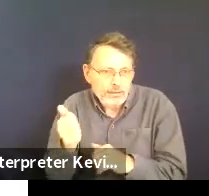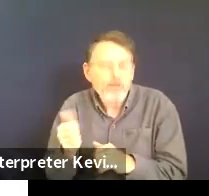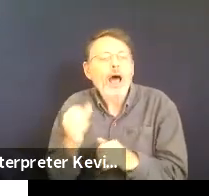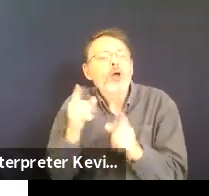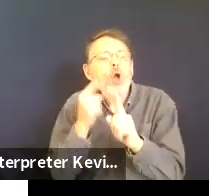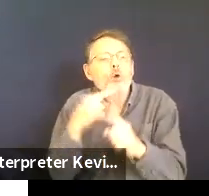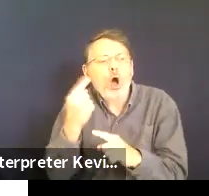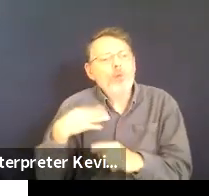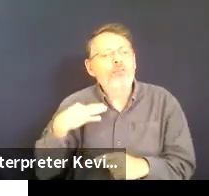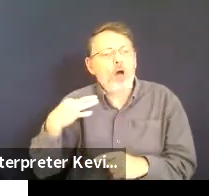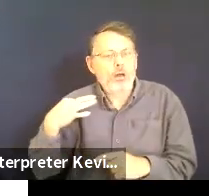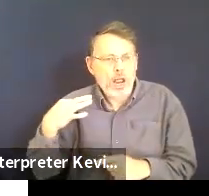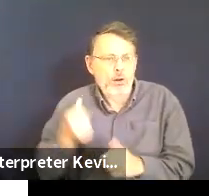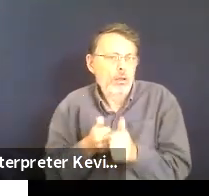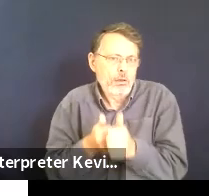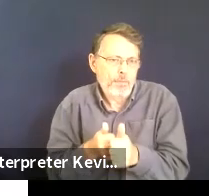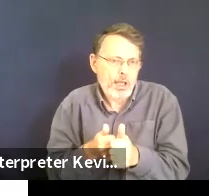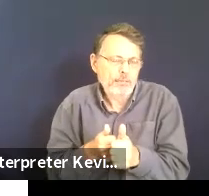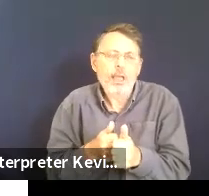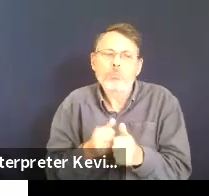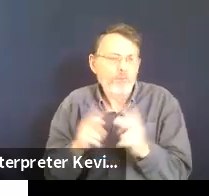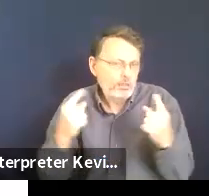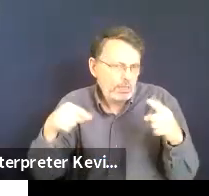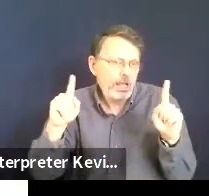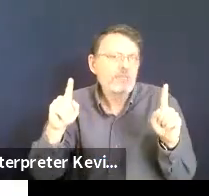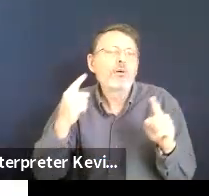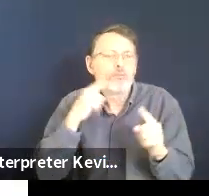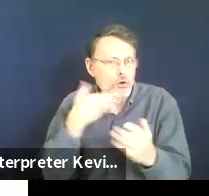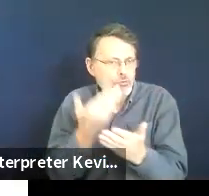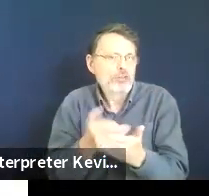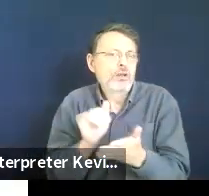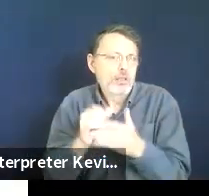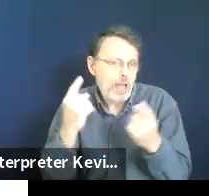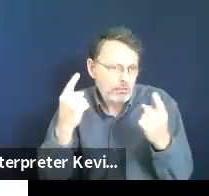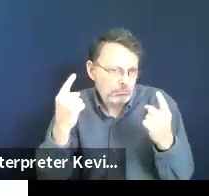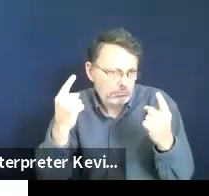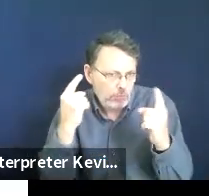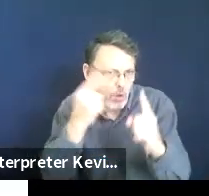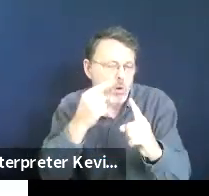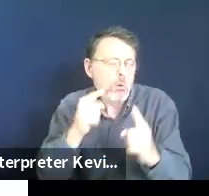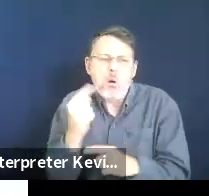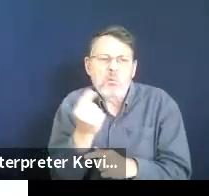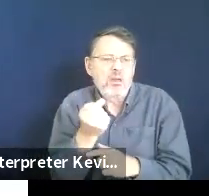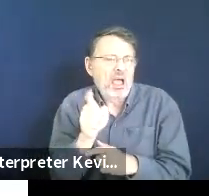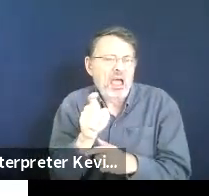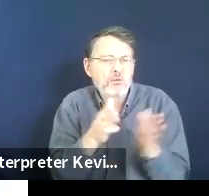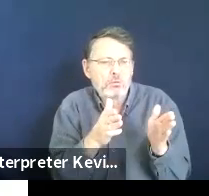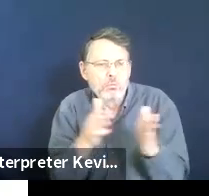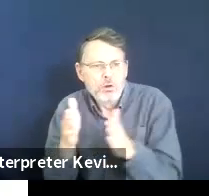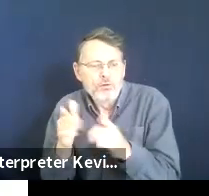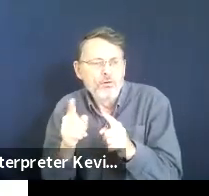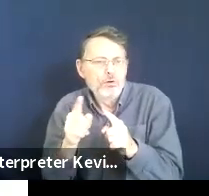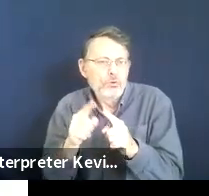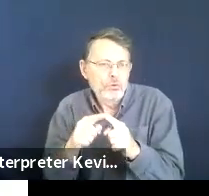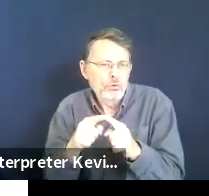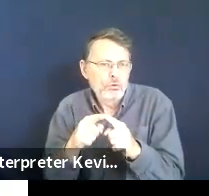voluntary compliance, and we are very successful in reaching that goal. We've only had to move to the step